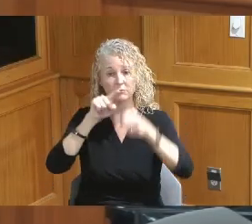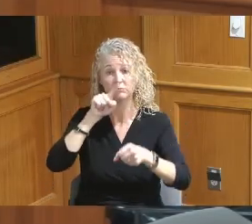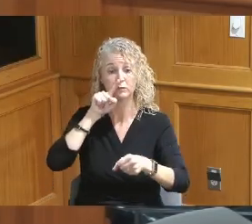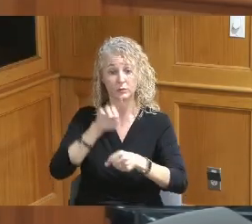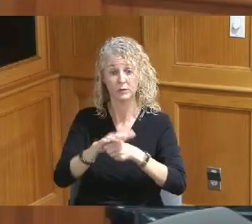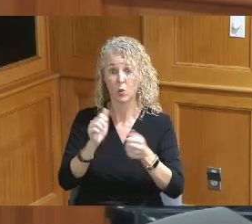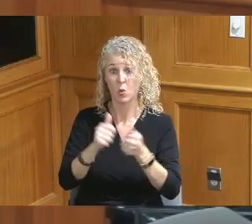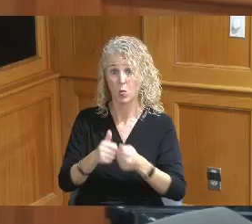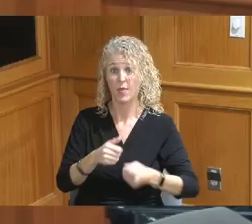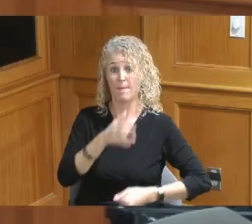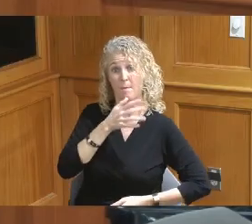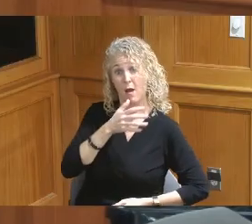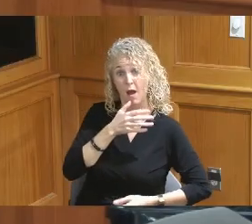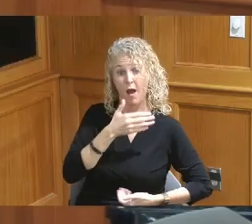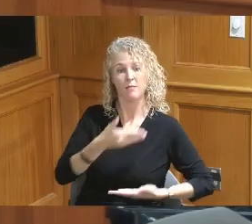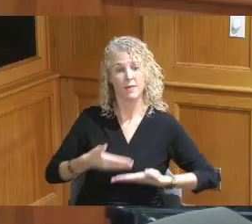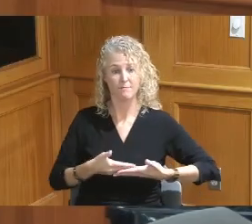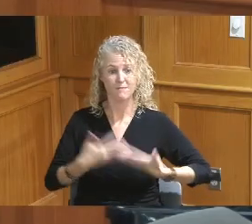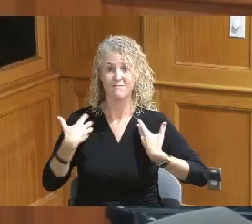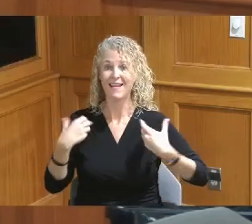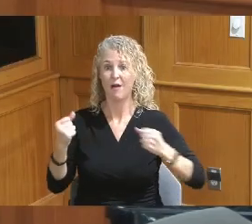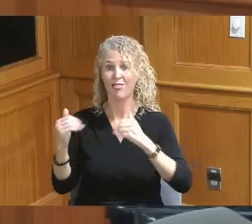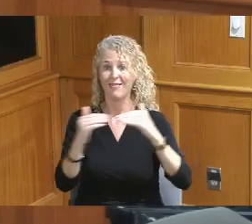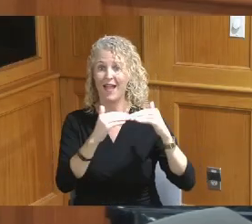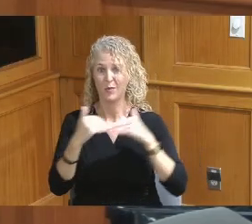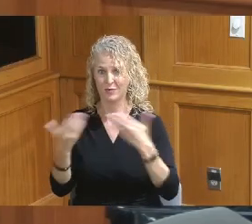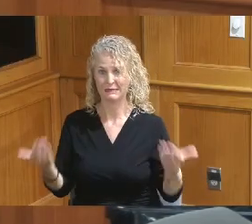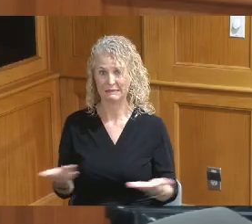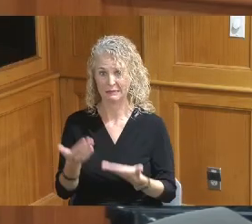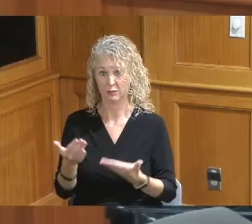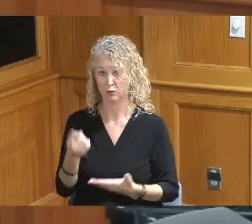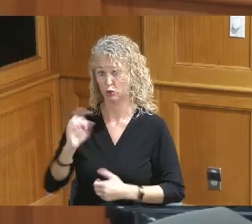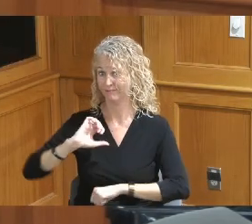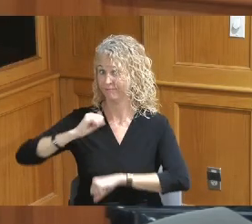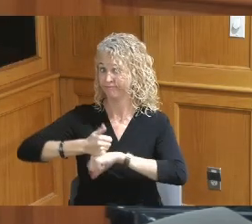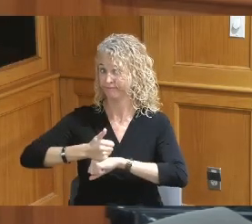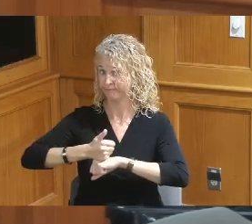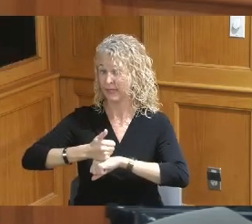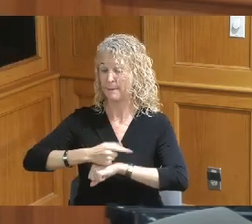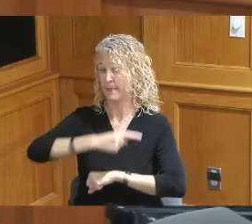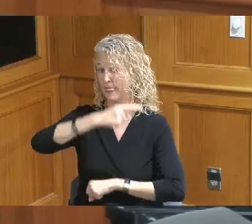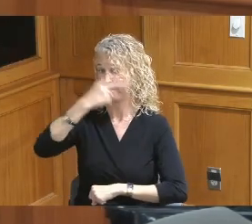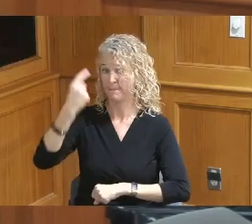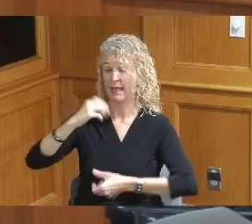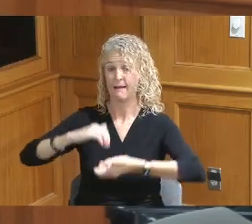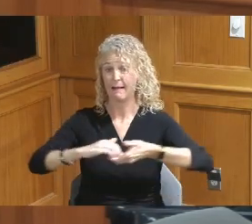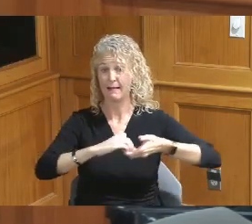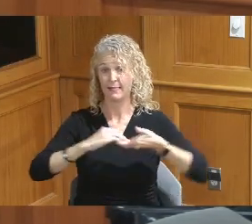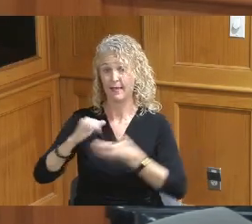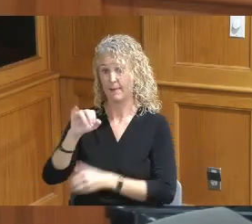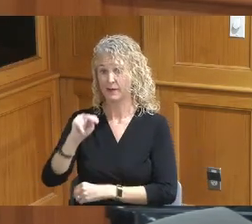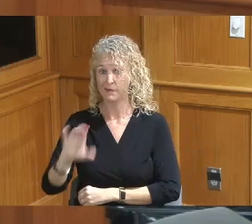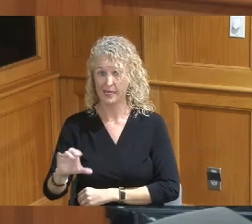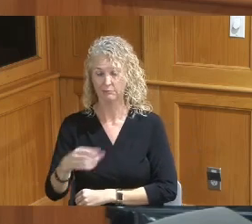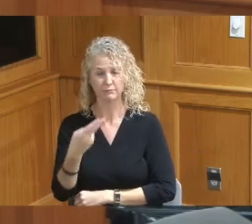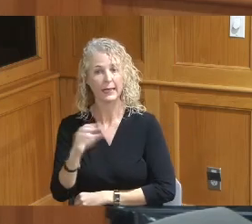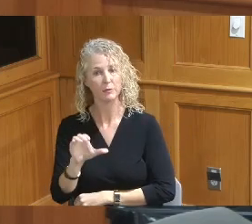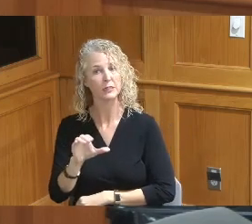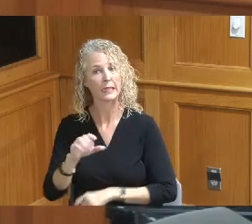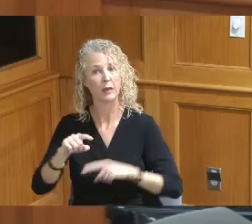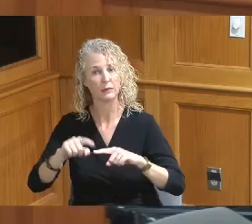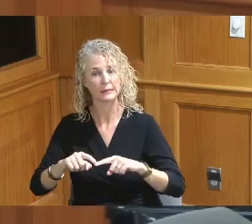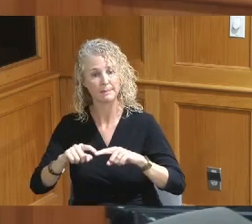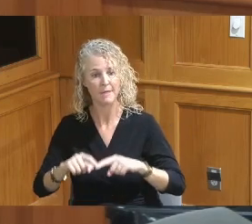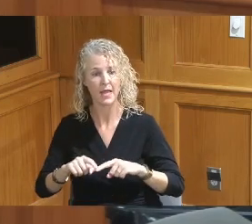and infant health equity in Hamilton County. As the founder of the Black Collaborative, Inc., a Hamilton